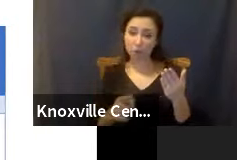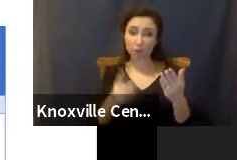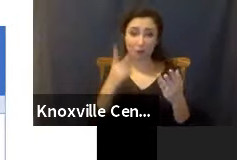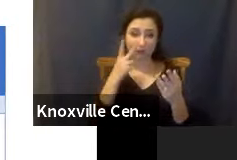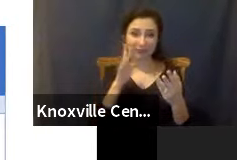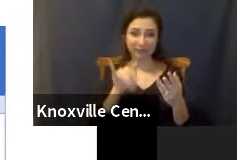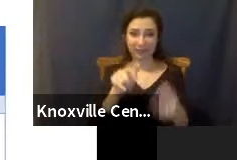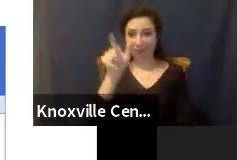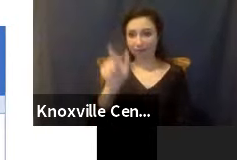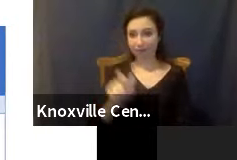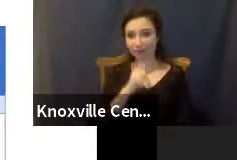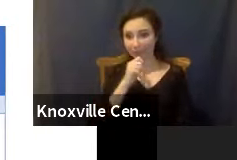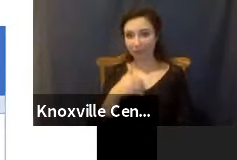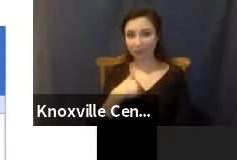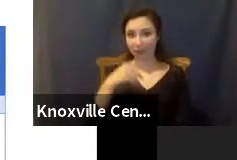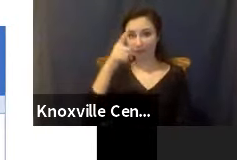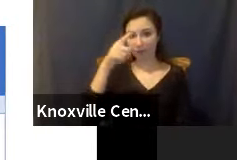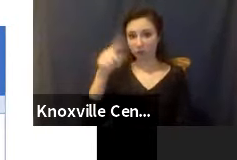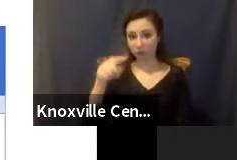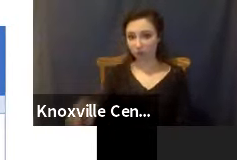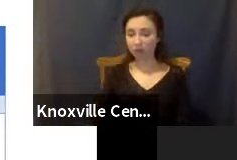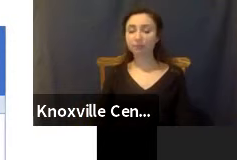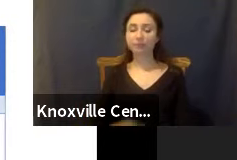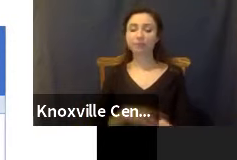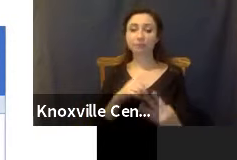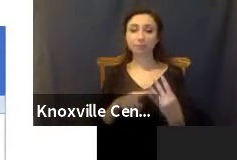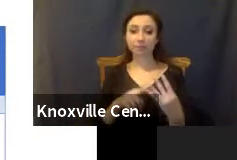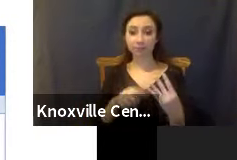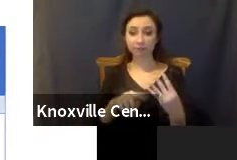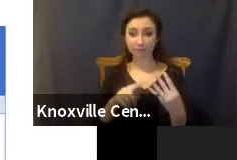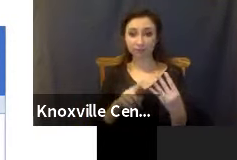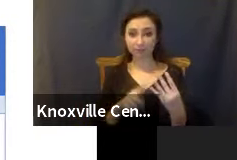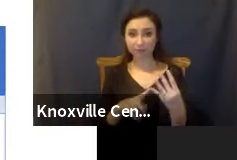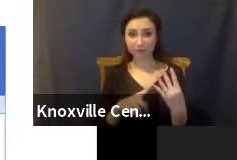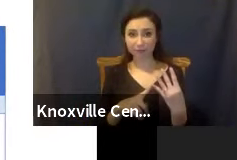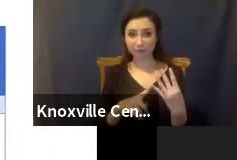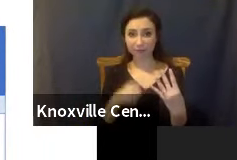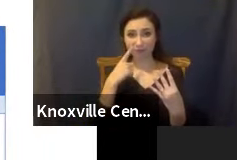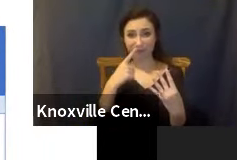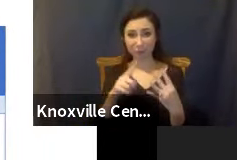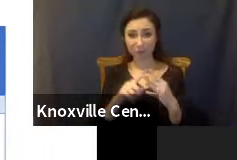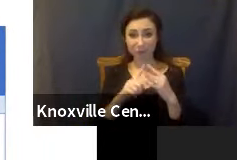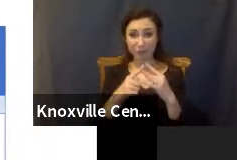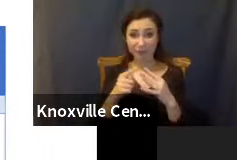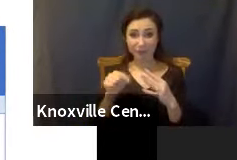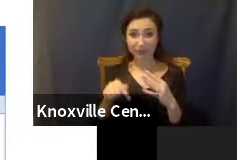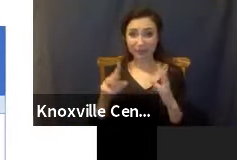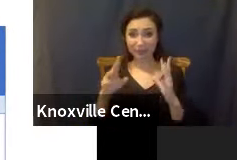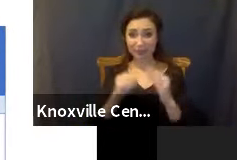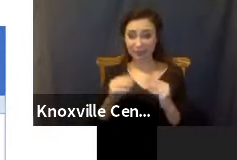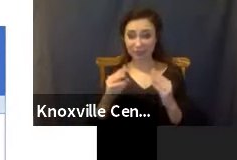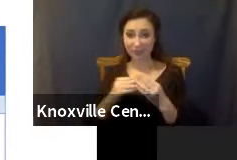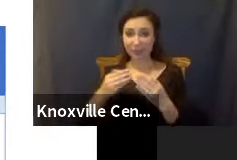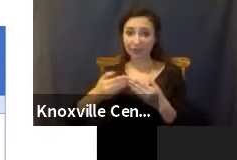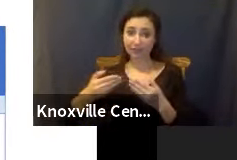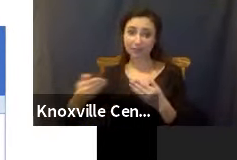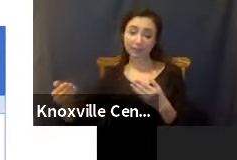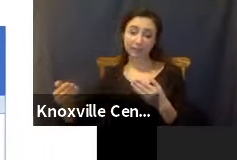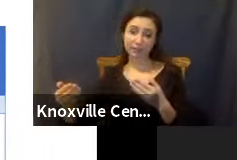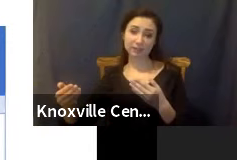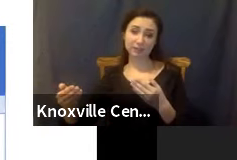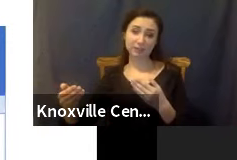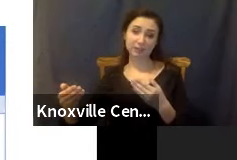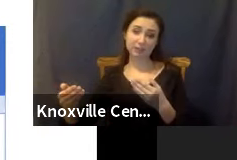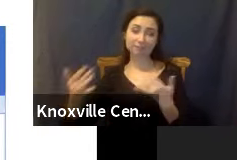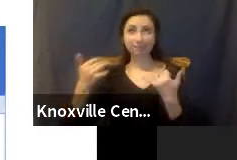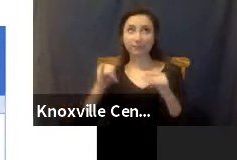it doesn't have check marks in it. And then, at least as of the beginning of this meeting, things that had, and I guess it still